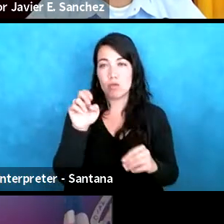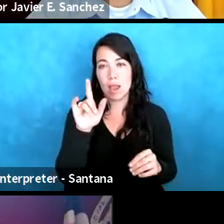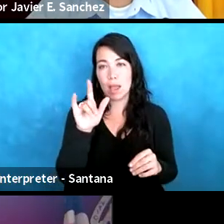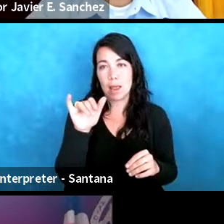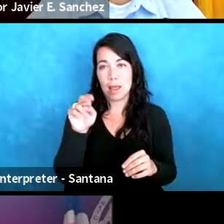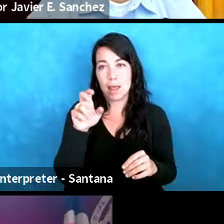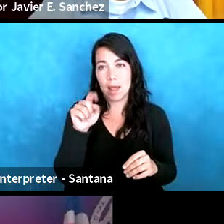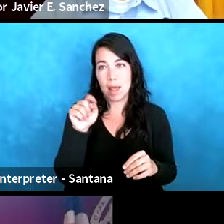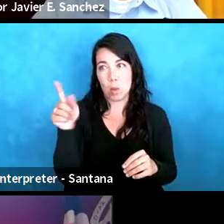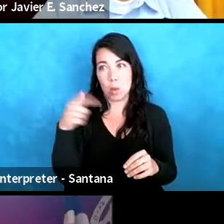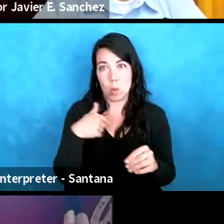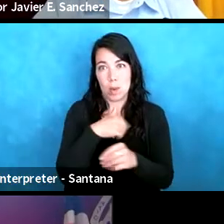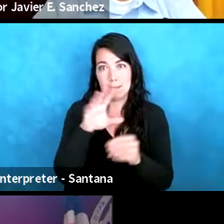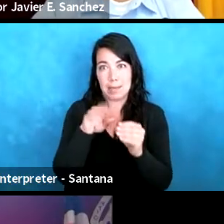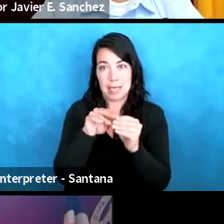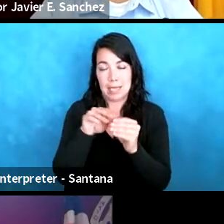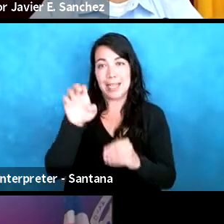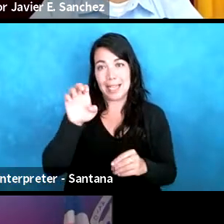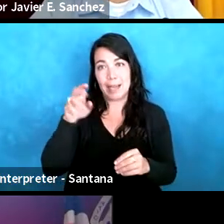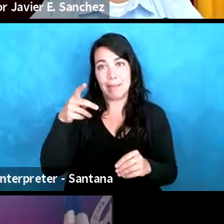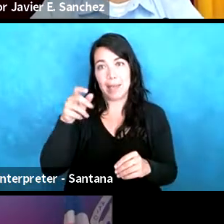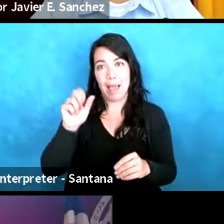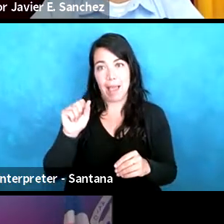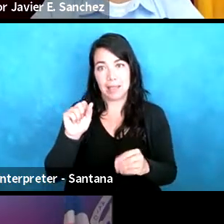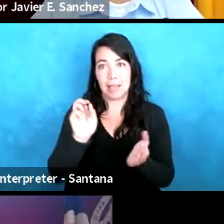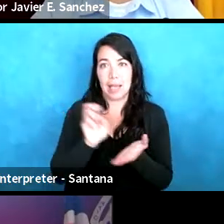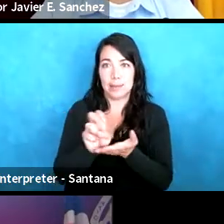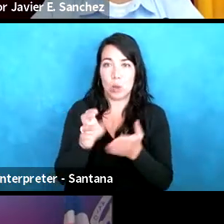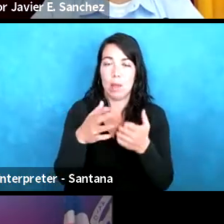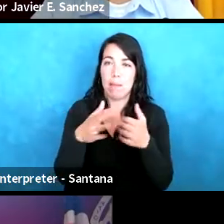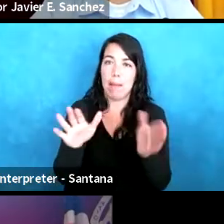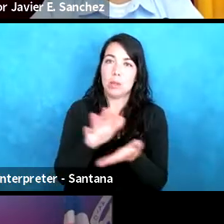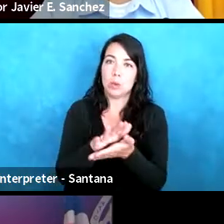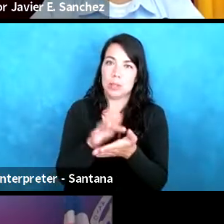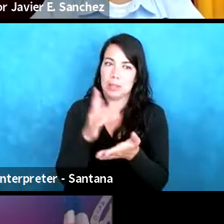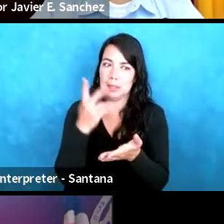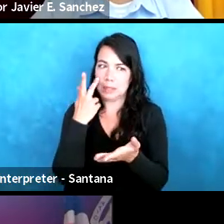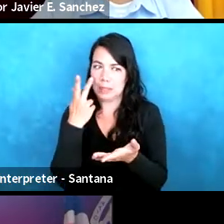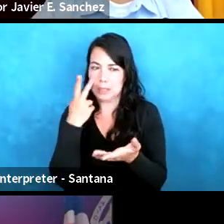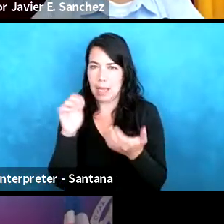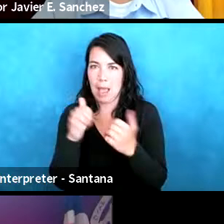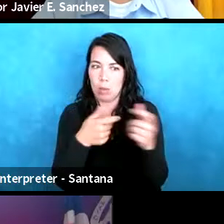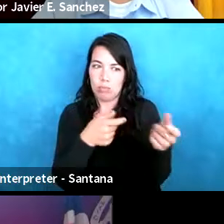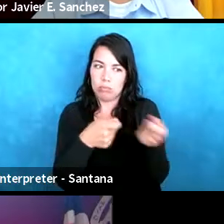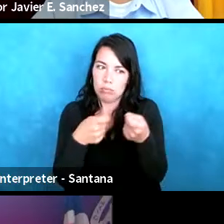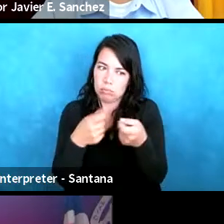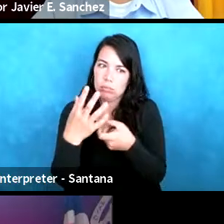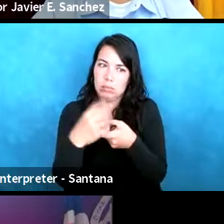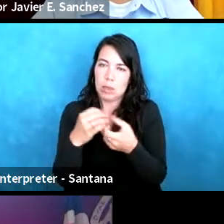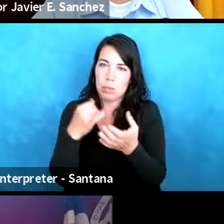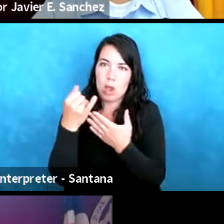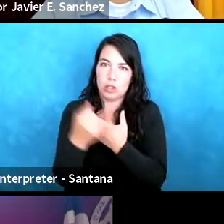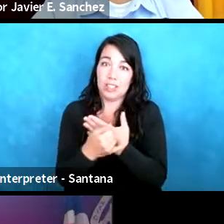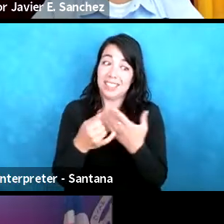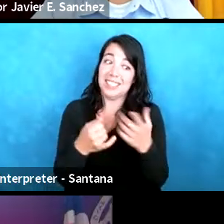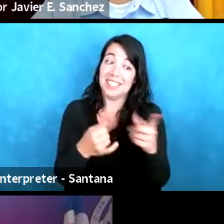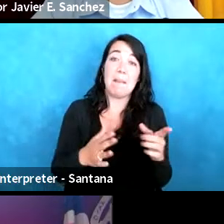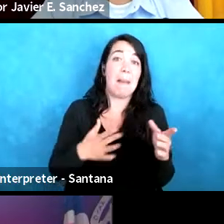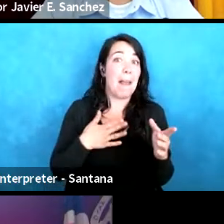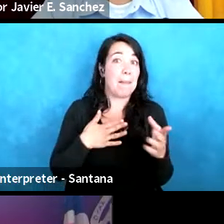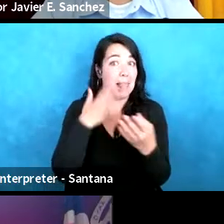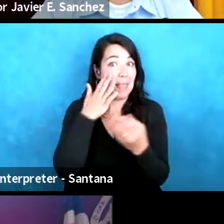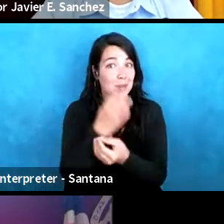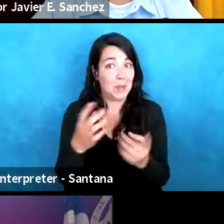EPS, actually the Española Public Schools, to see how we could get them on board. And I'm happy to say that they're trying it out. We're in